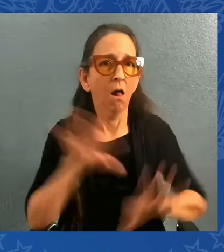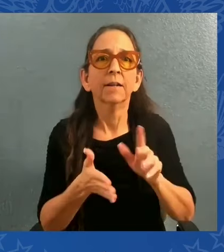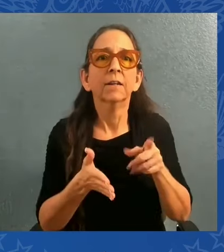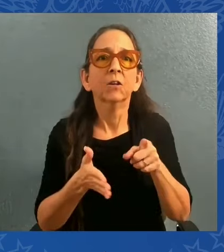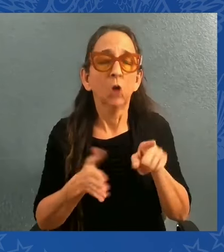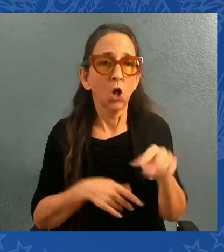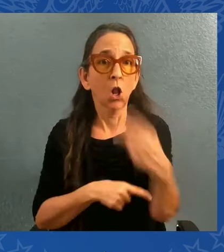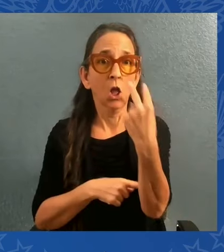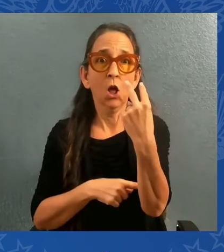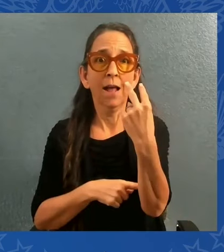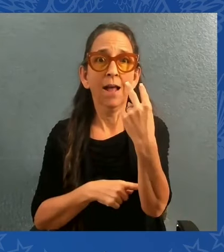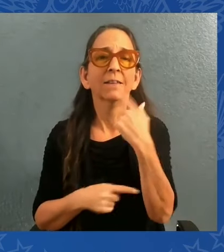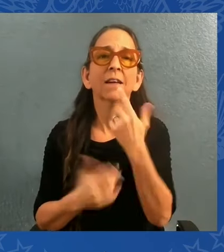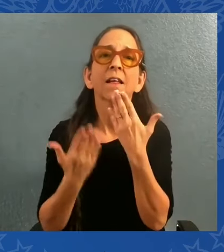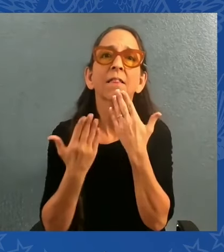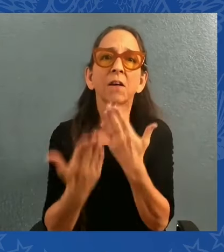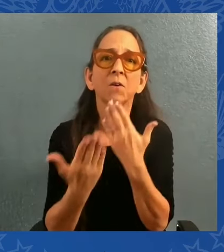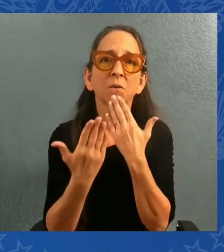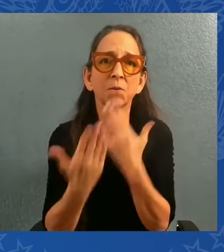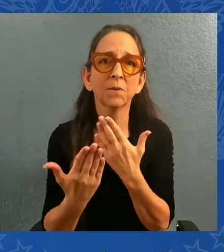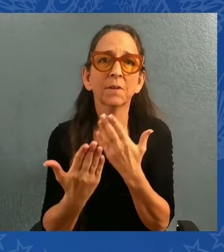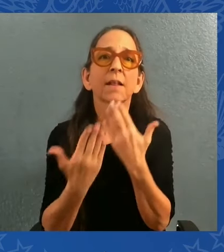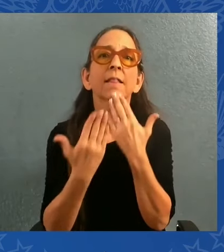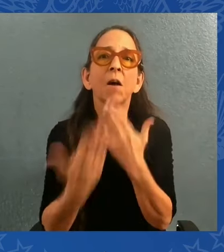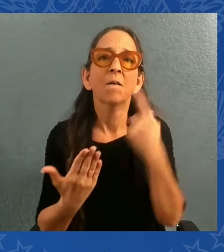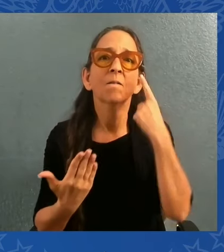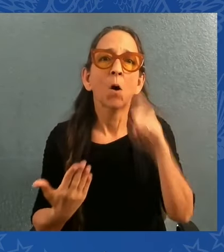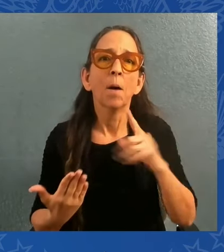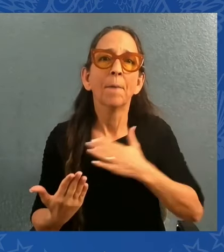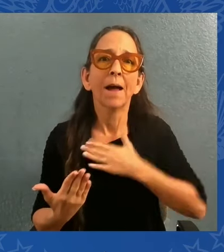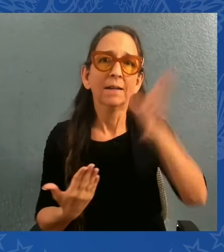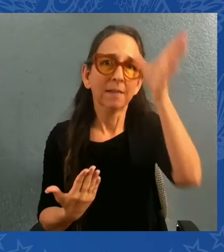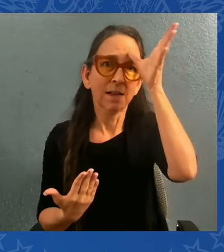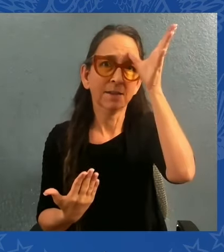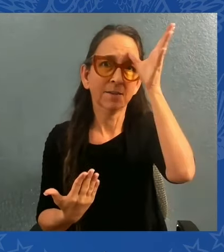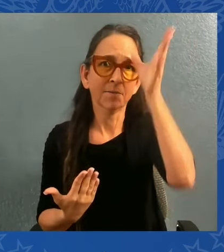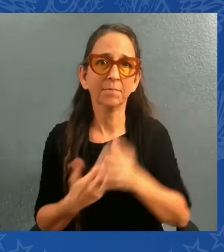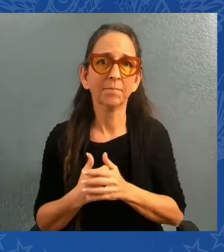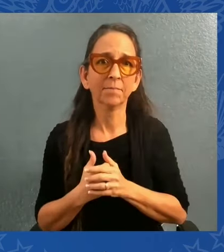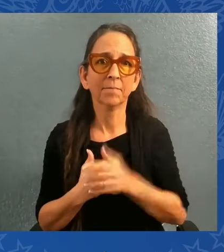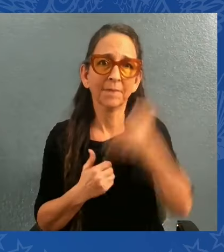you. Thank you for my daddy. God love you, honey. God love you.